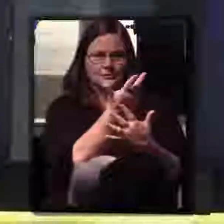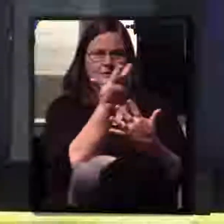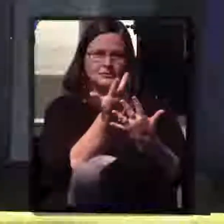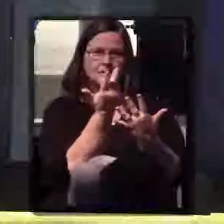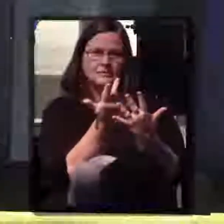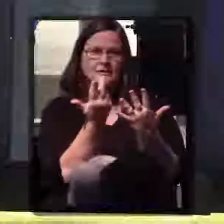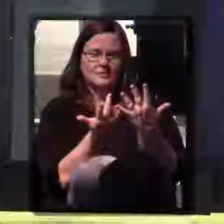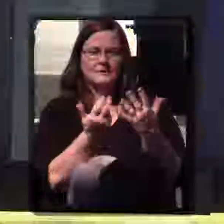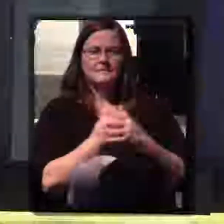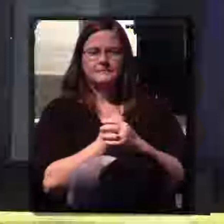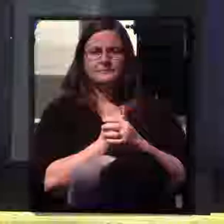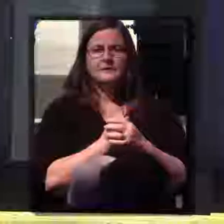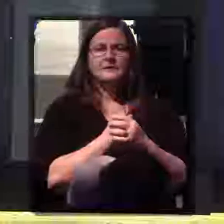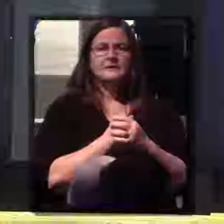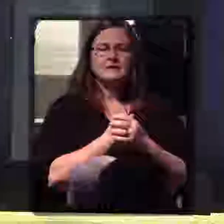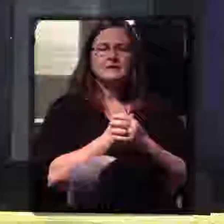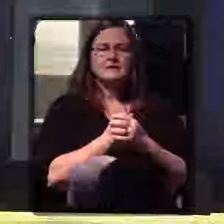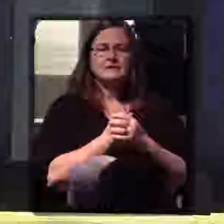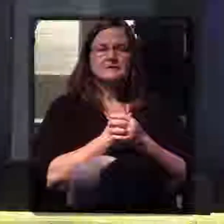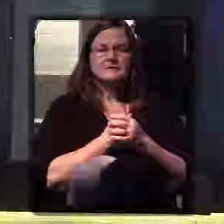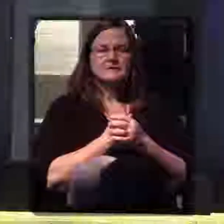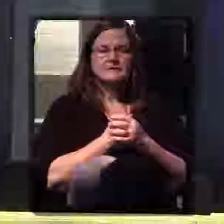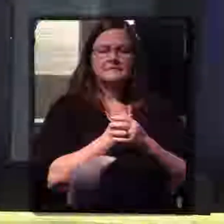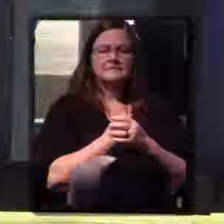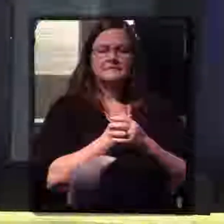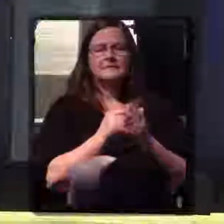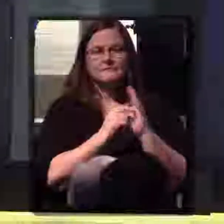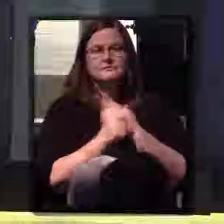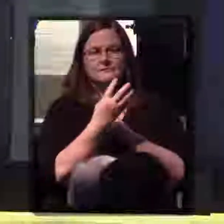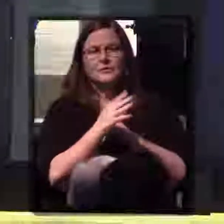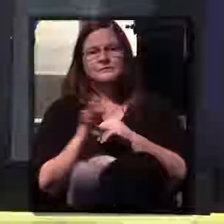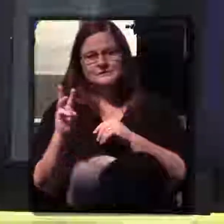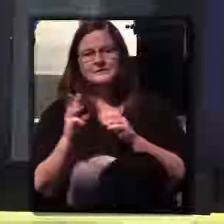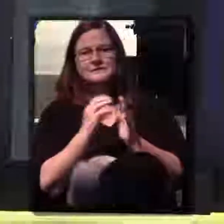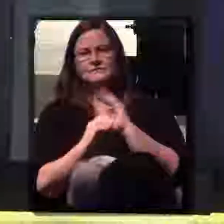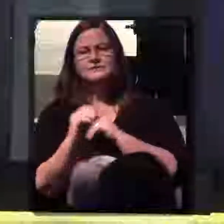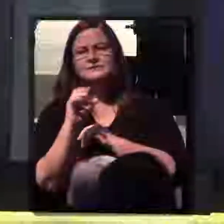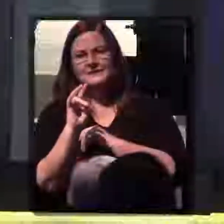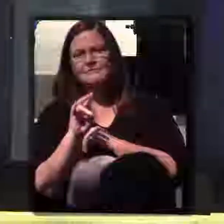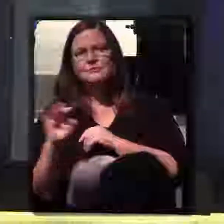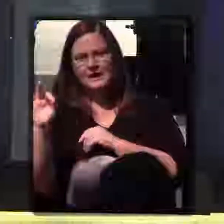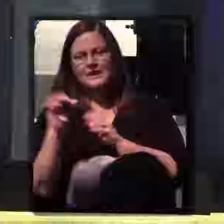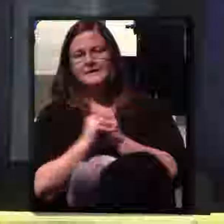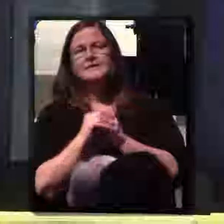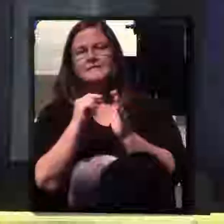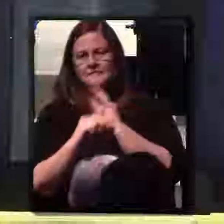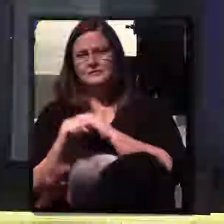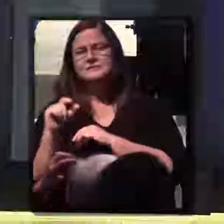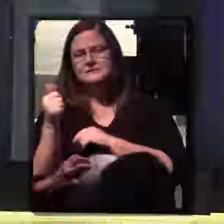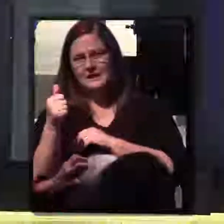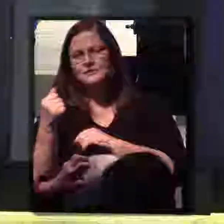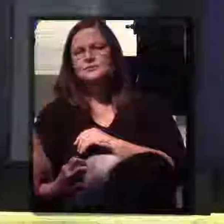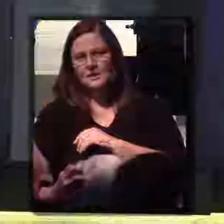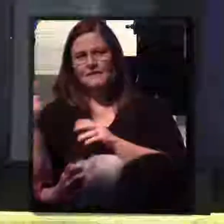verses. The first one is verses 13 to 15 in chapter 52, then verses 1 through 3, verses 4